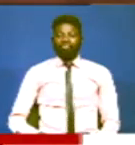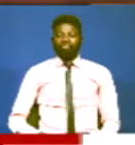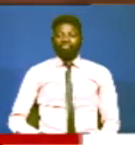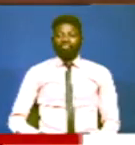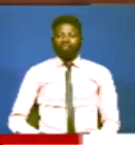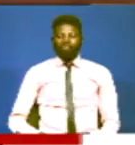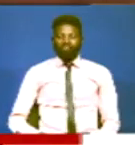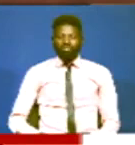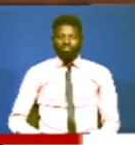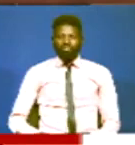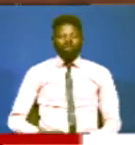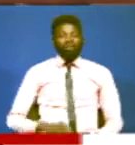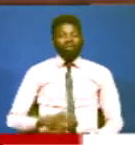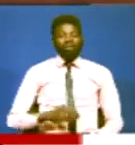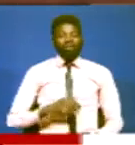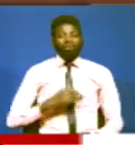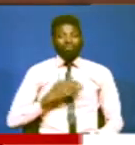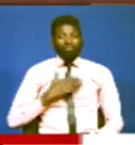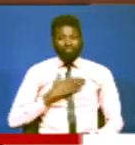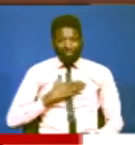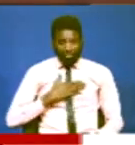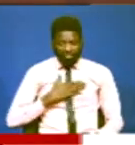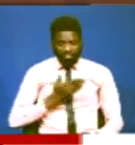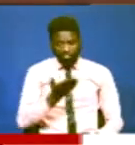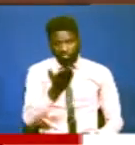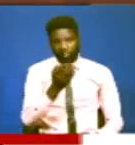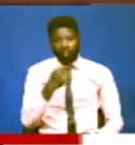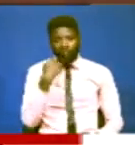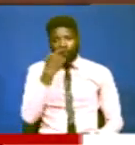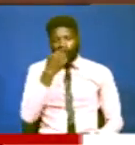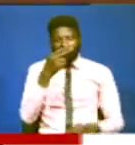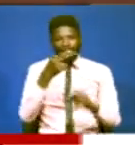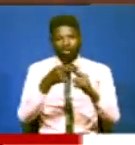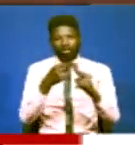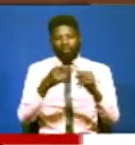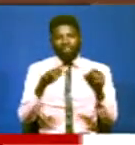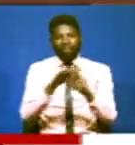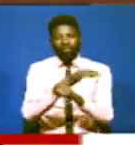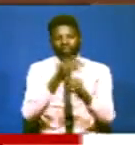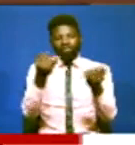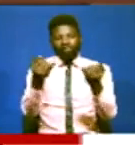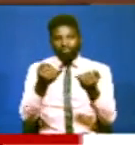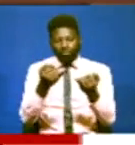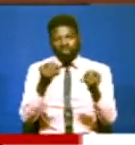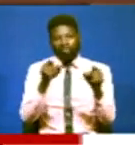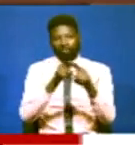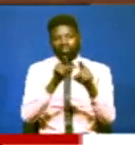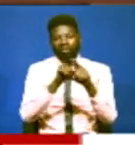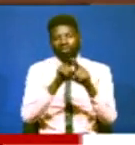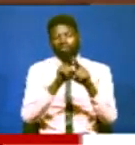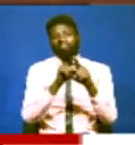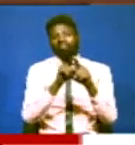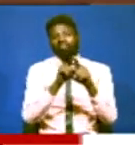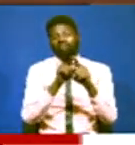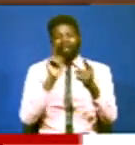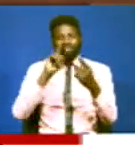Kindly, sir, could you kindly introduce yourself, your full names, and up to, I think, a few days ago, what was your position in